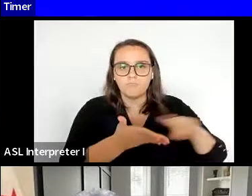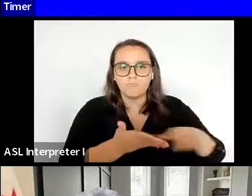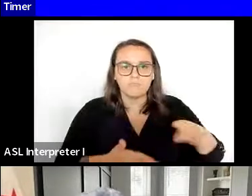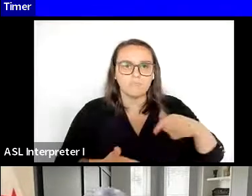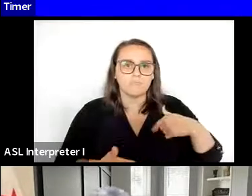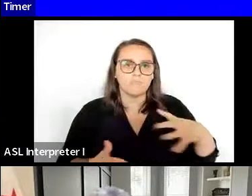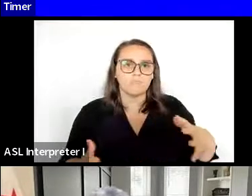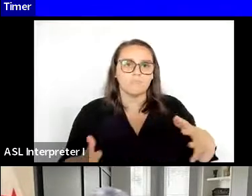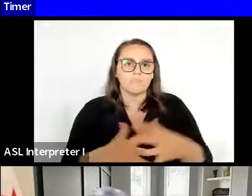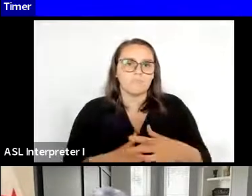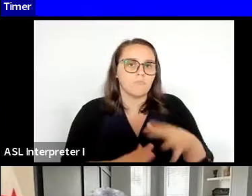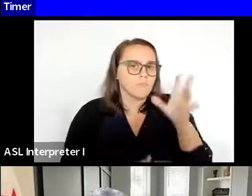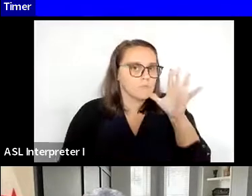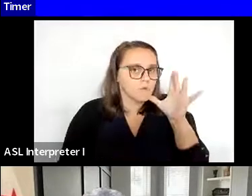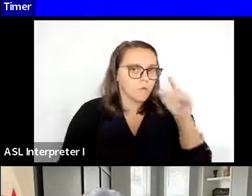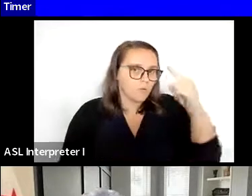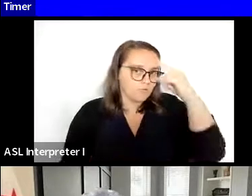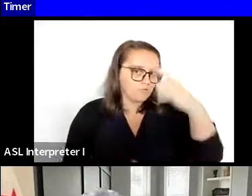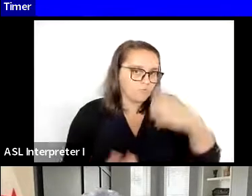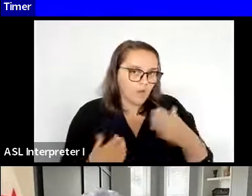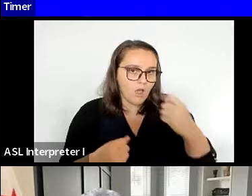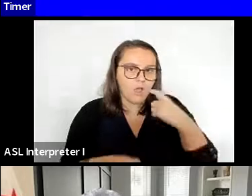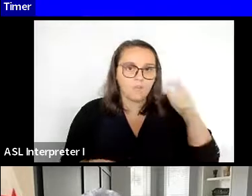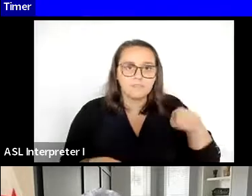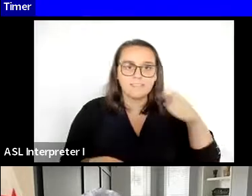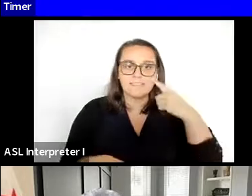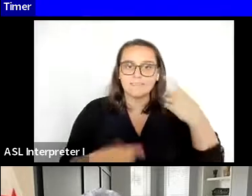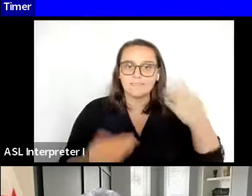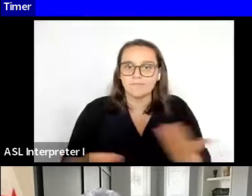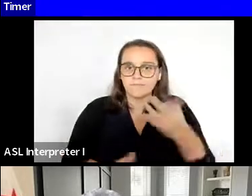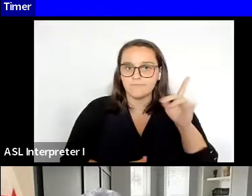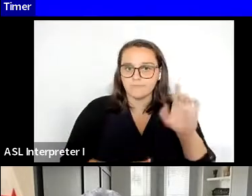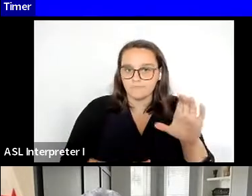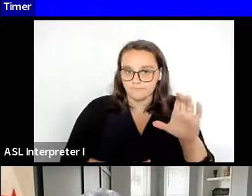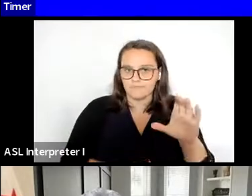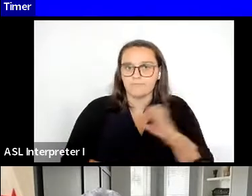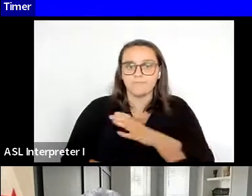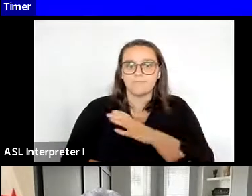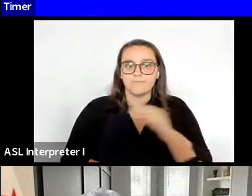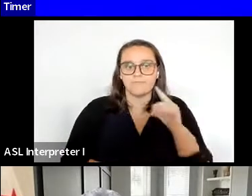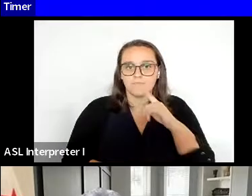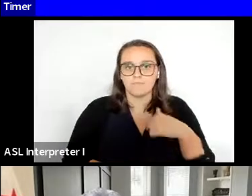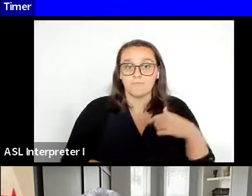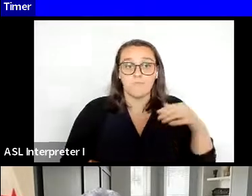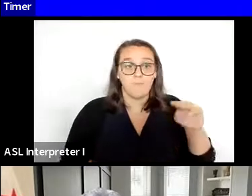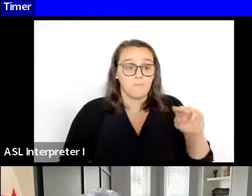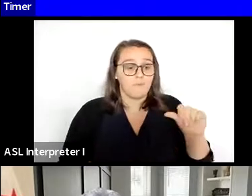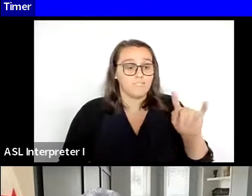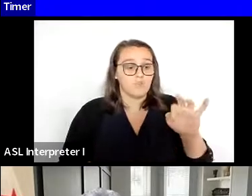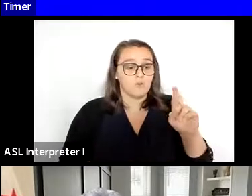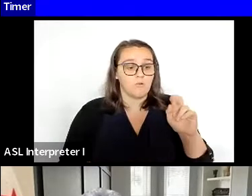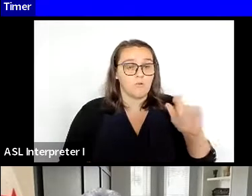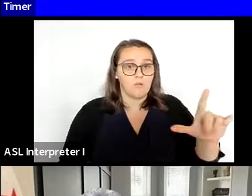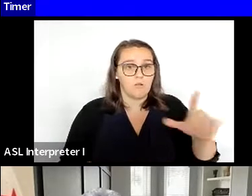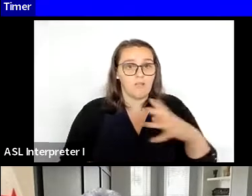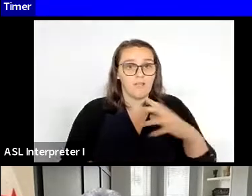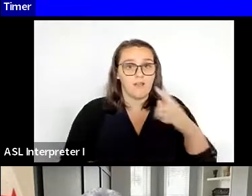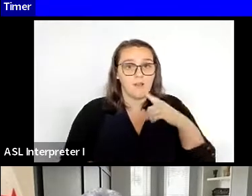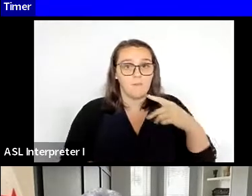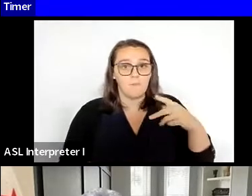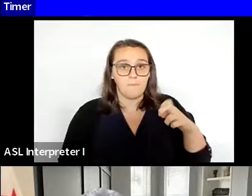and further the work being done by the Department of Healthcare Finance pertaining to maternal and perinatal health here in the District of